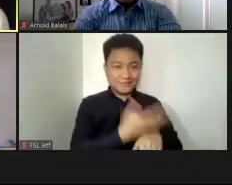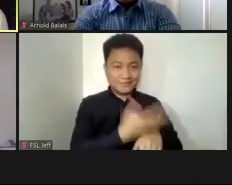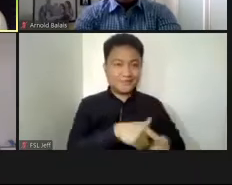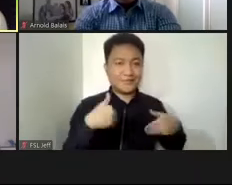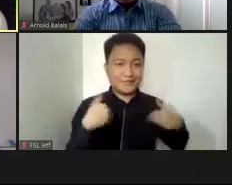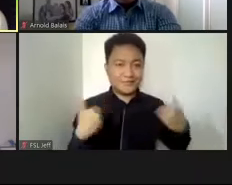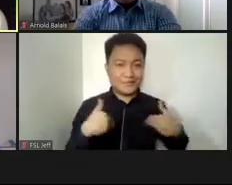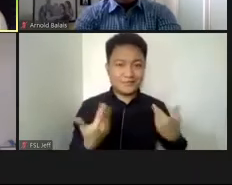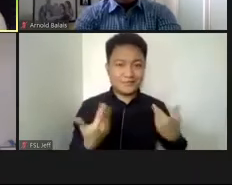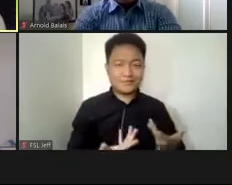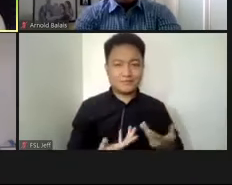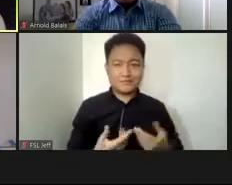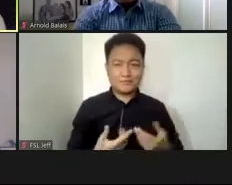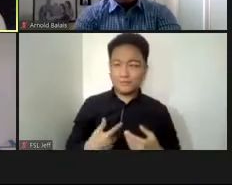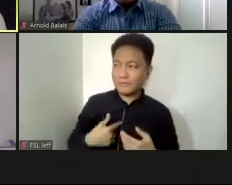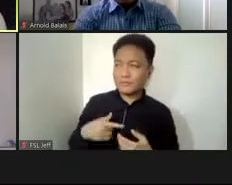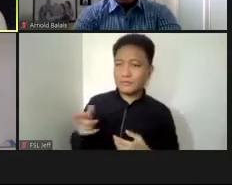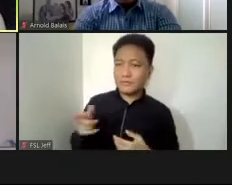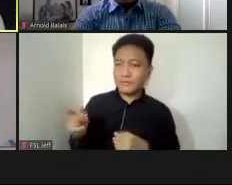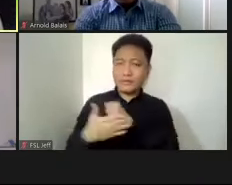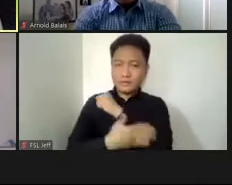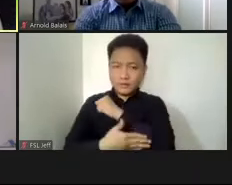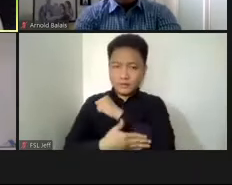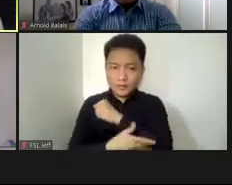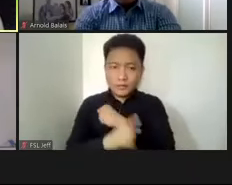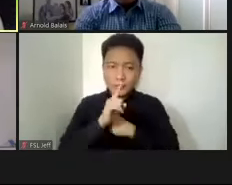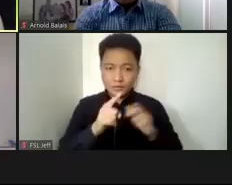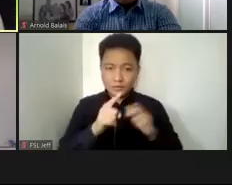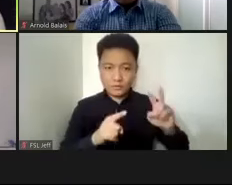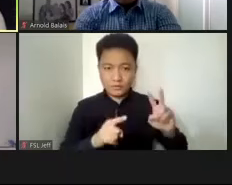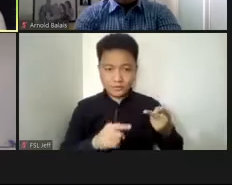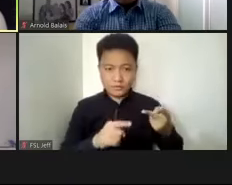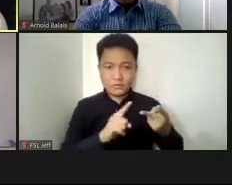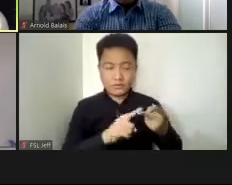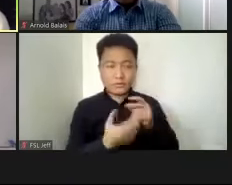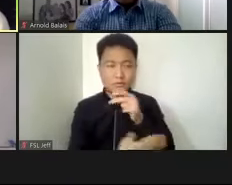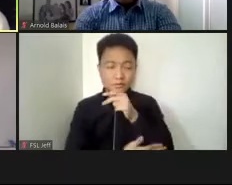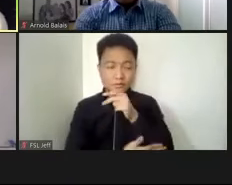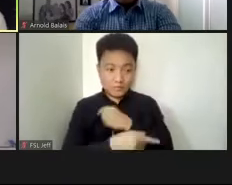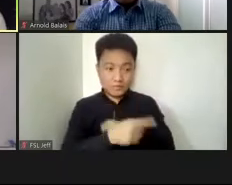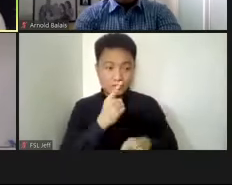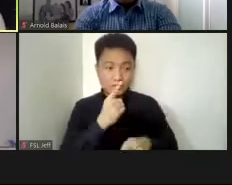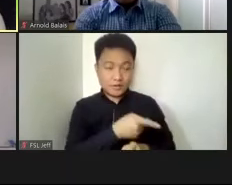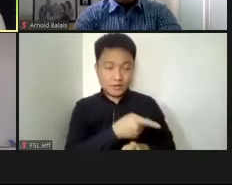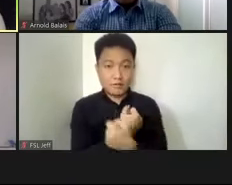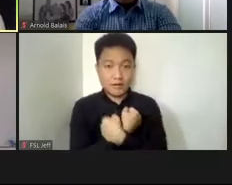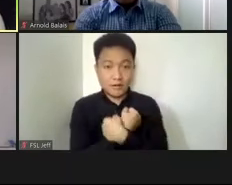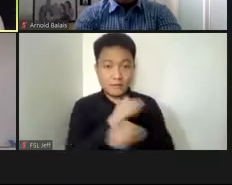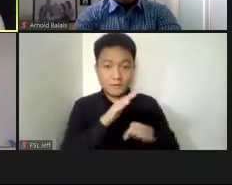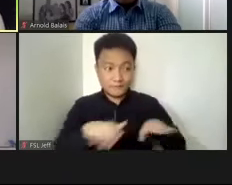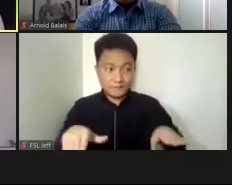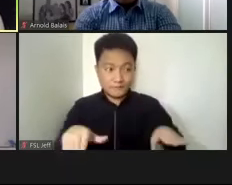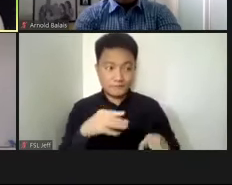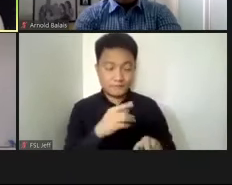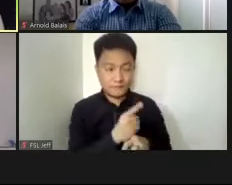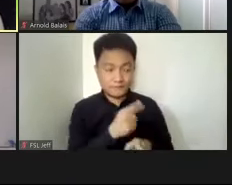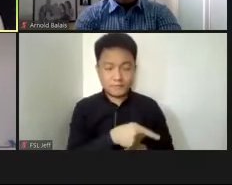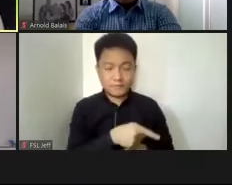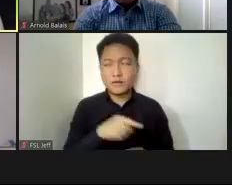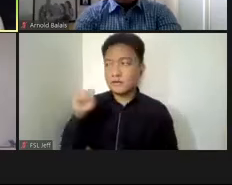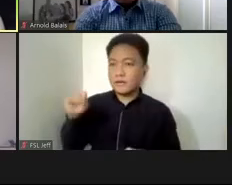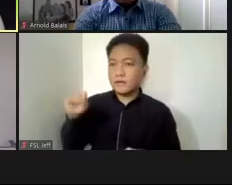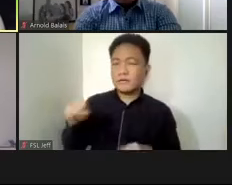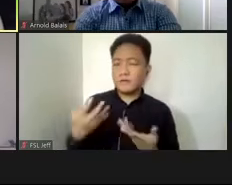my children. I love my whole family. And he said, exactly. It's exactly that love that might be blinding you